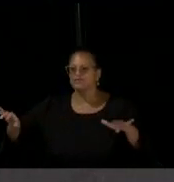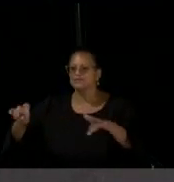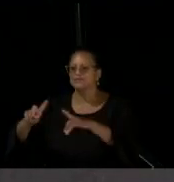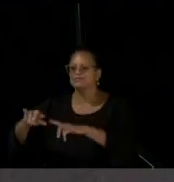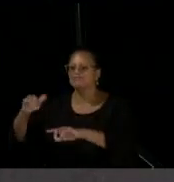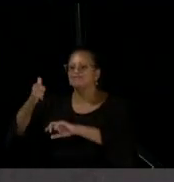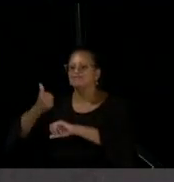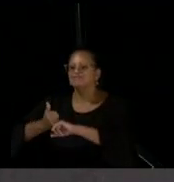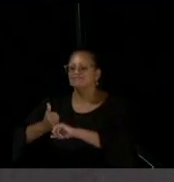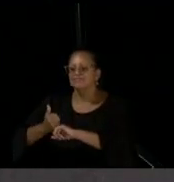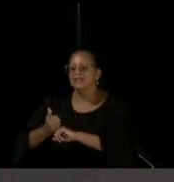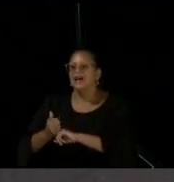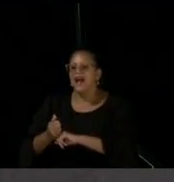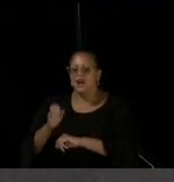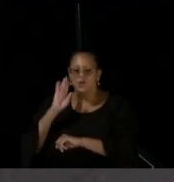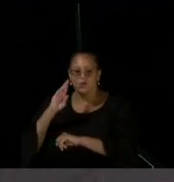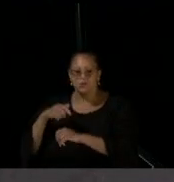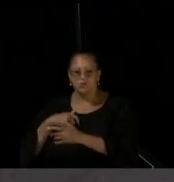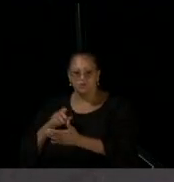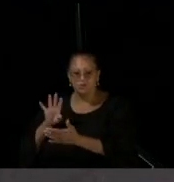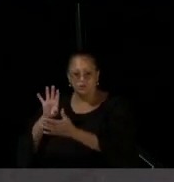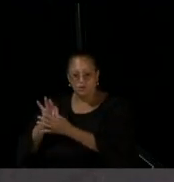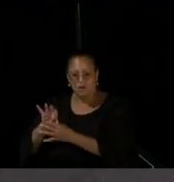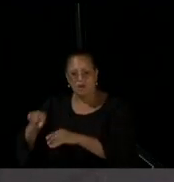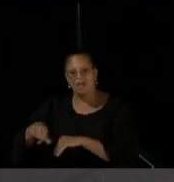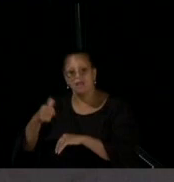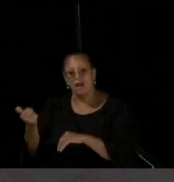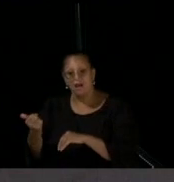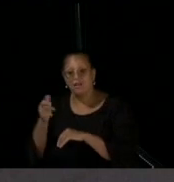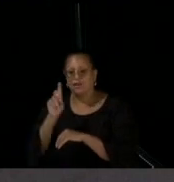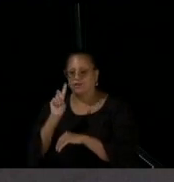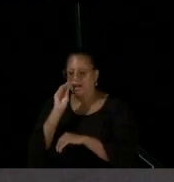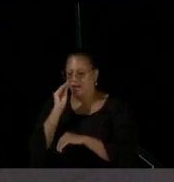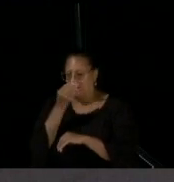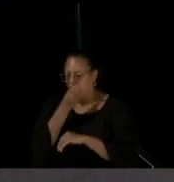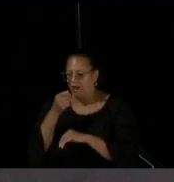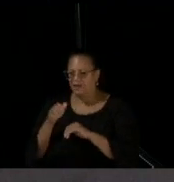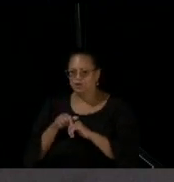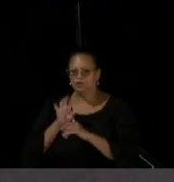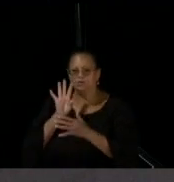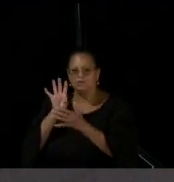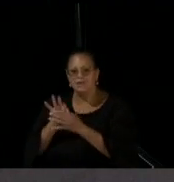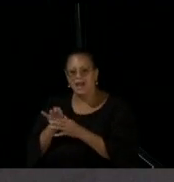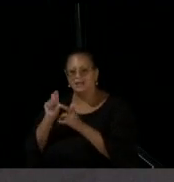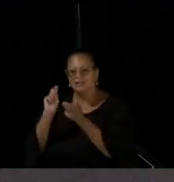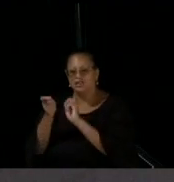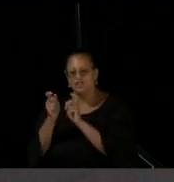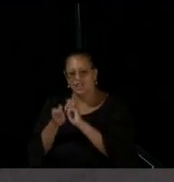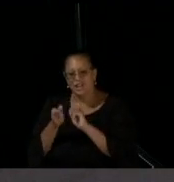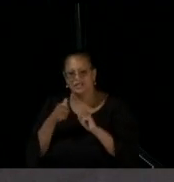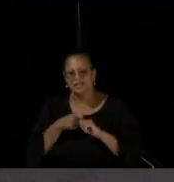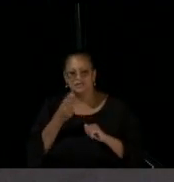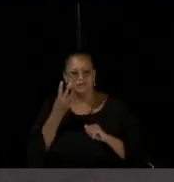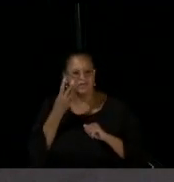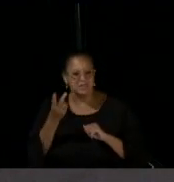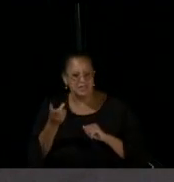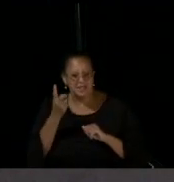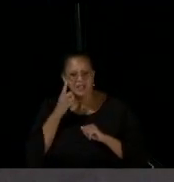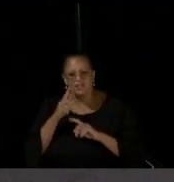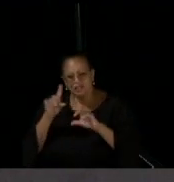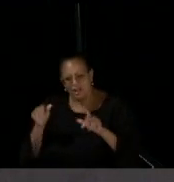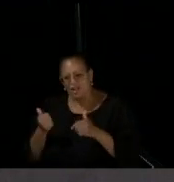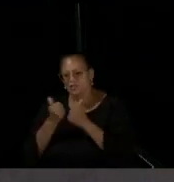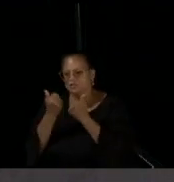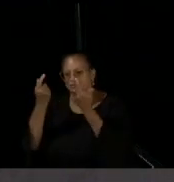We will join other dandelions united in creating change. We've seen how fierce we've been during the pandemic.